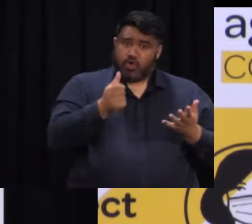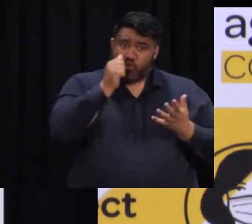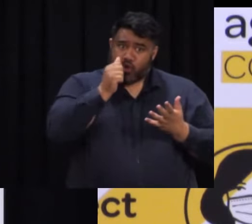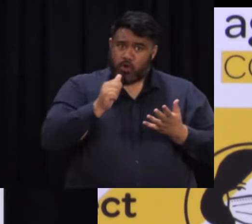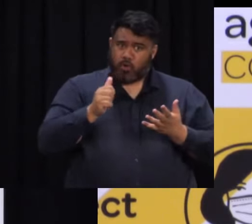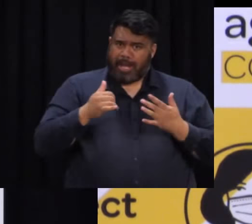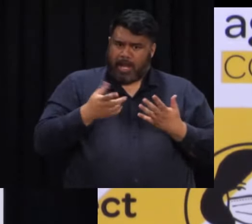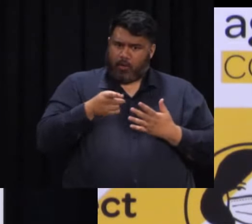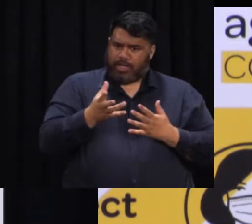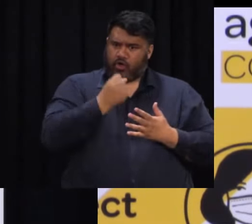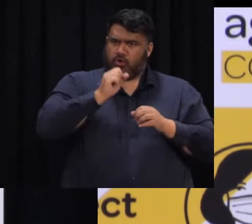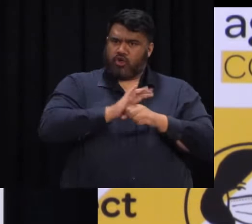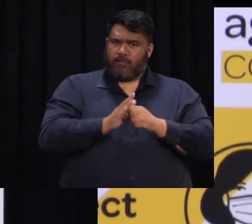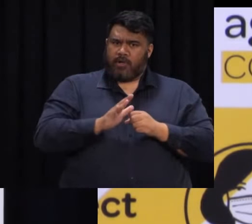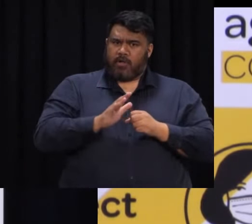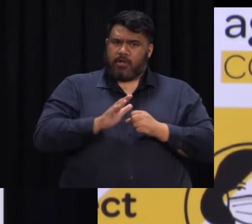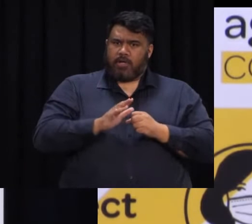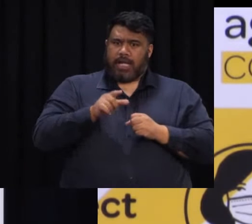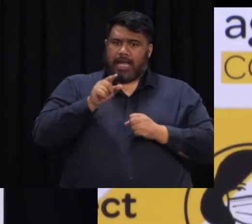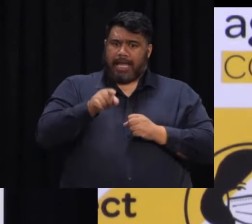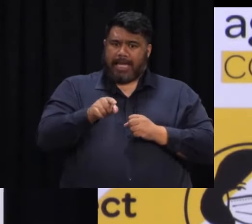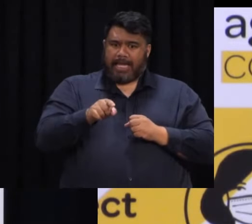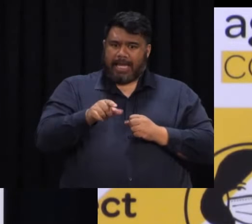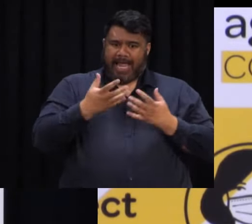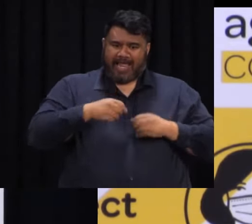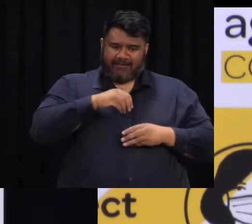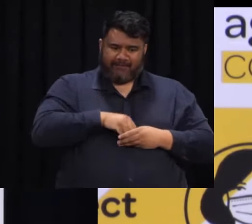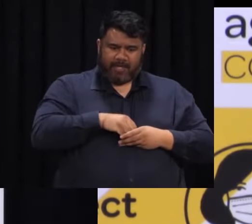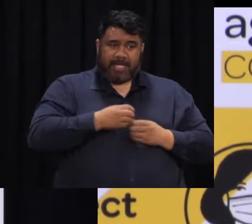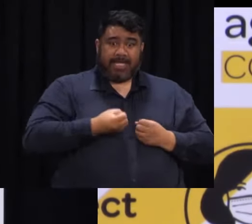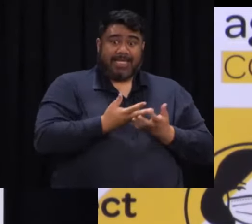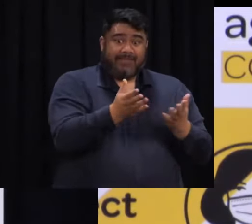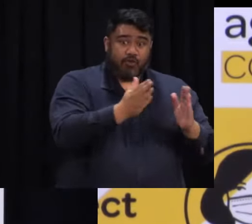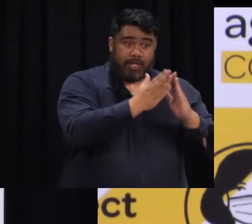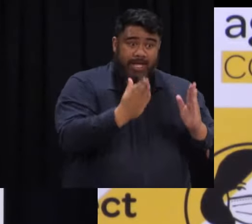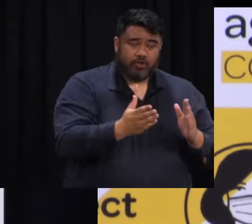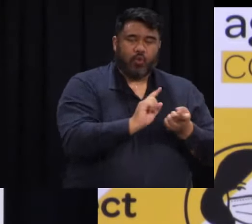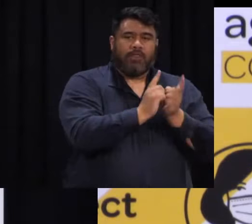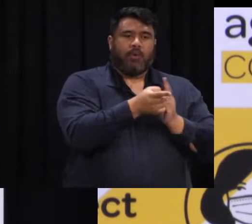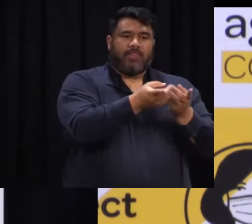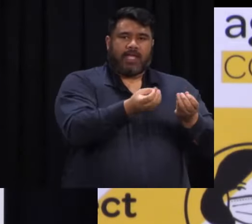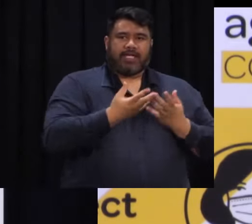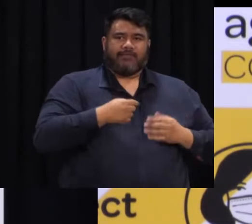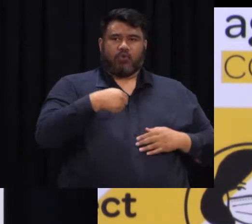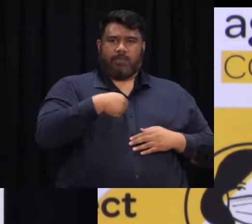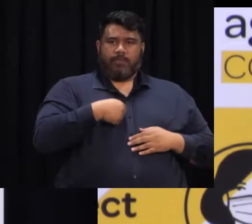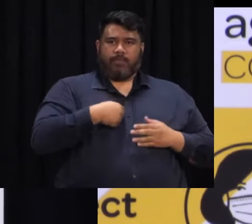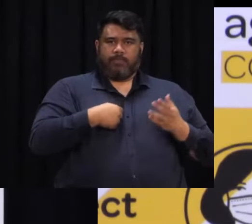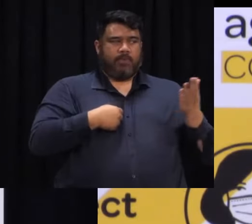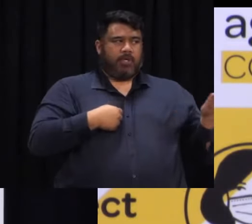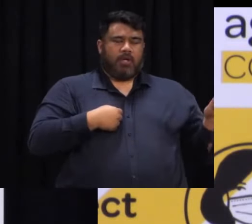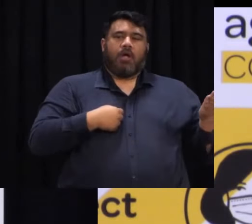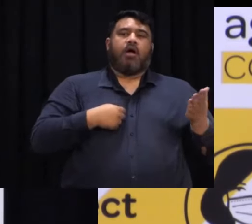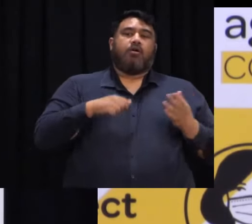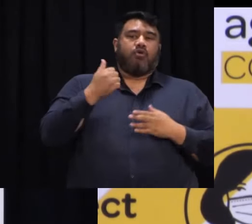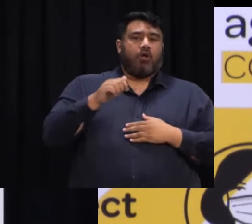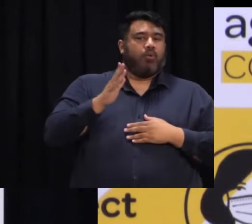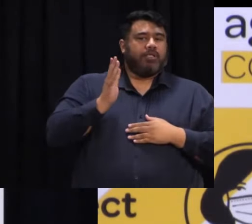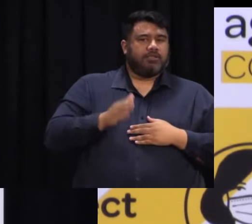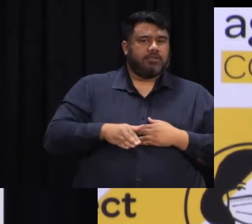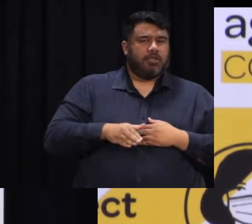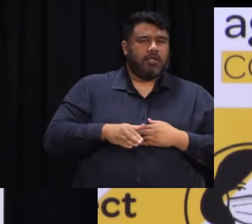Bloomfield? Was it the prisoner who infected his household members? Or Yes. their household members? Yes, it seems we're still waiting for the whole